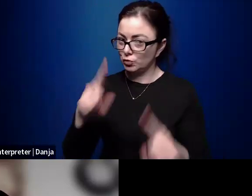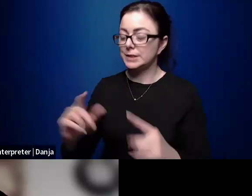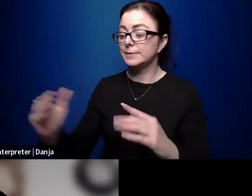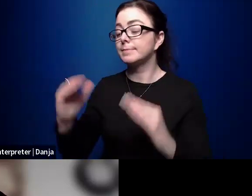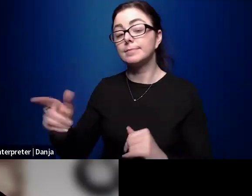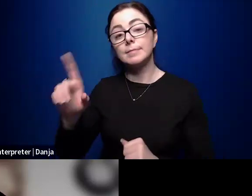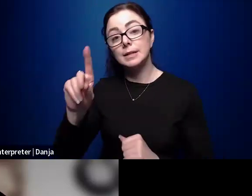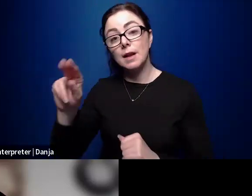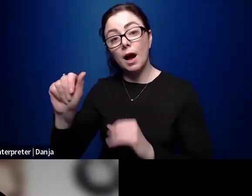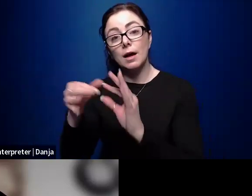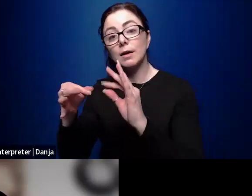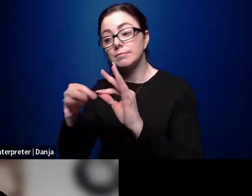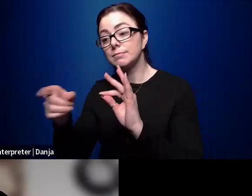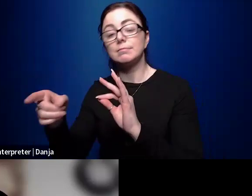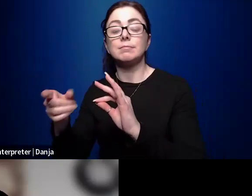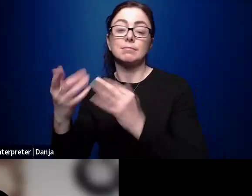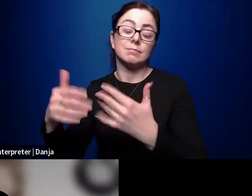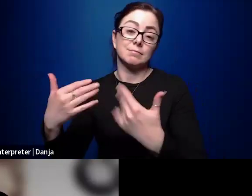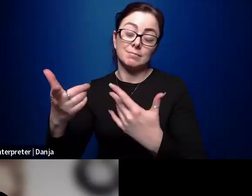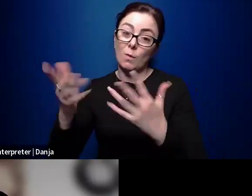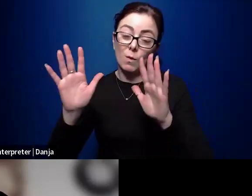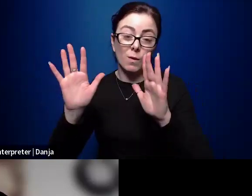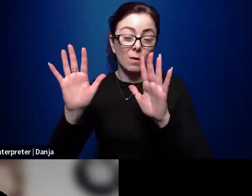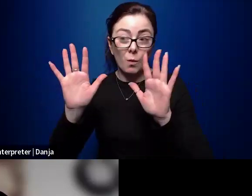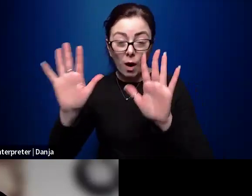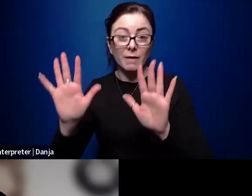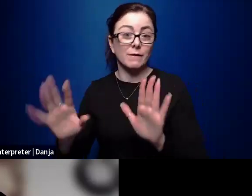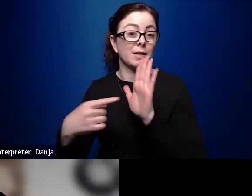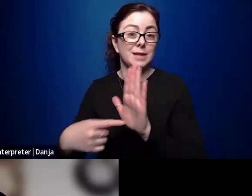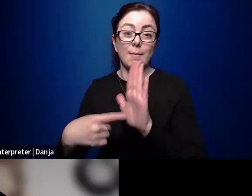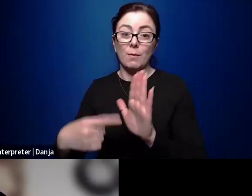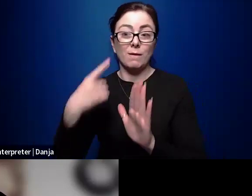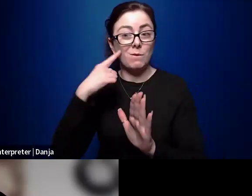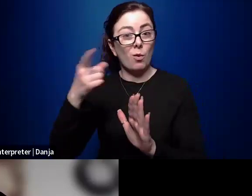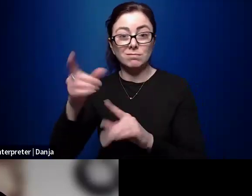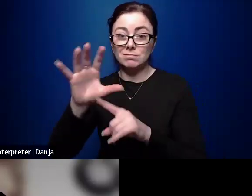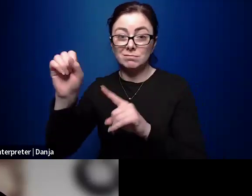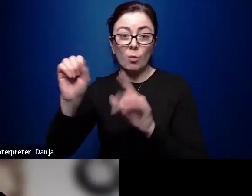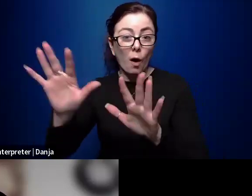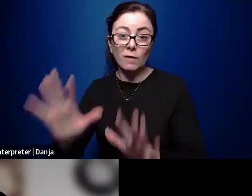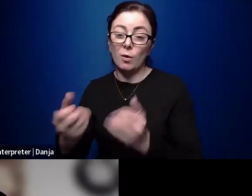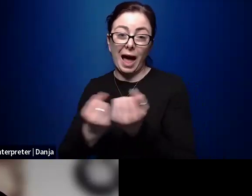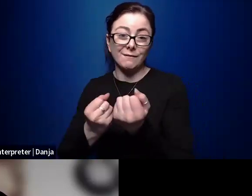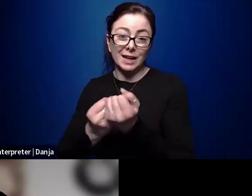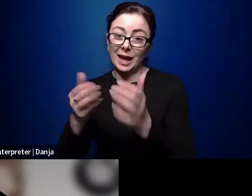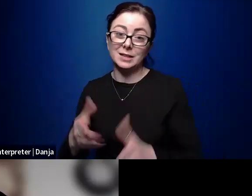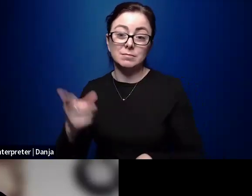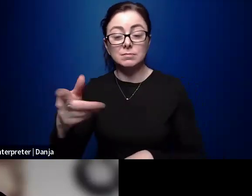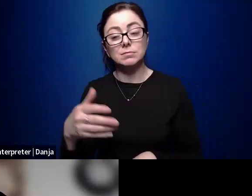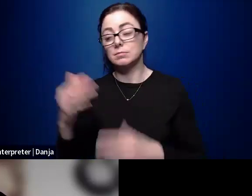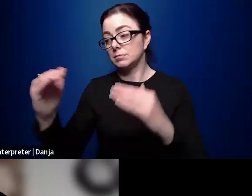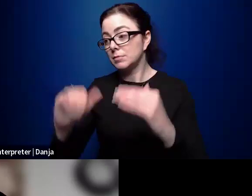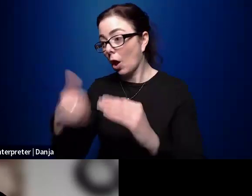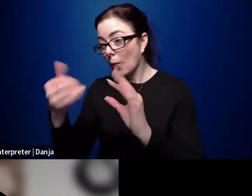"What an example of being a wonderful advocate." And Suzanne says, "Thank you for sharing, Dayreen. God bless you. You are